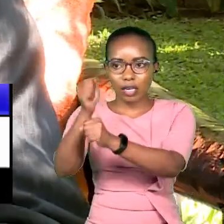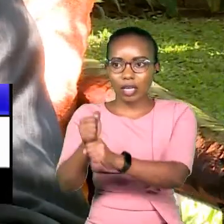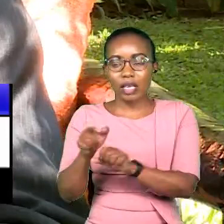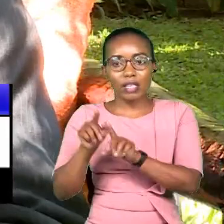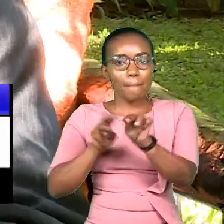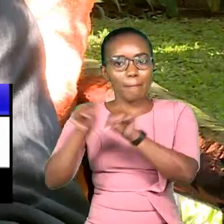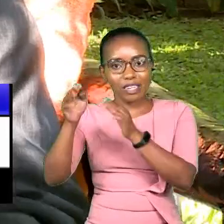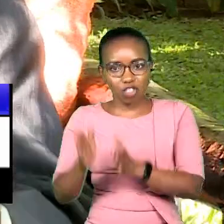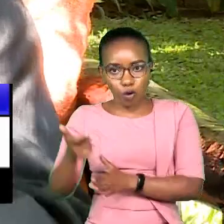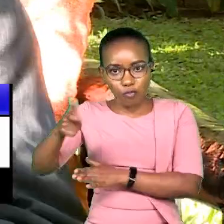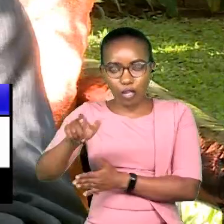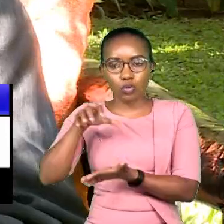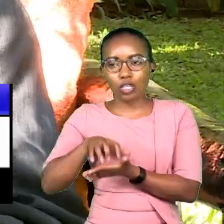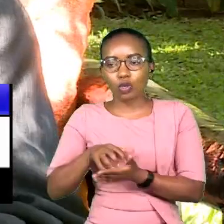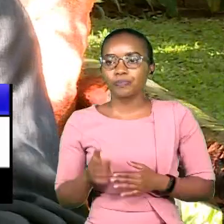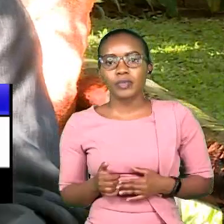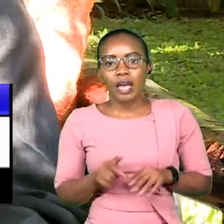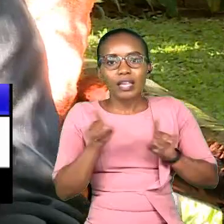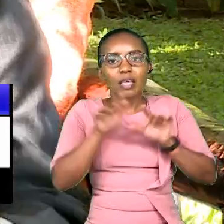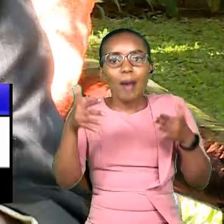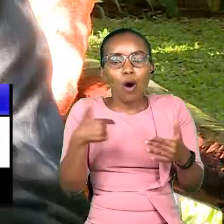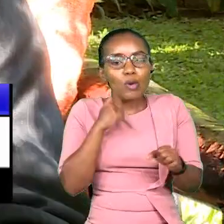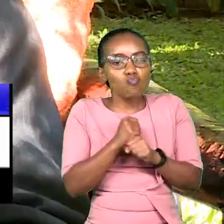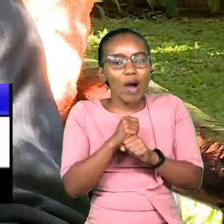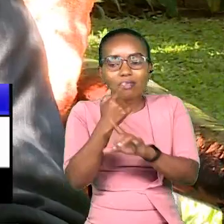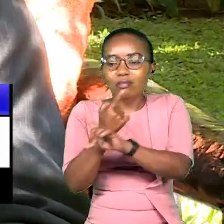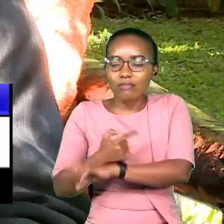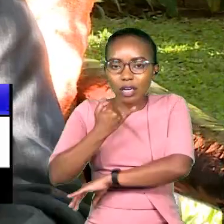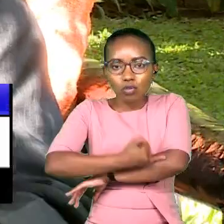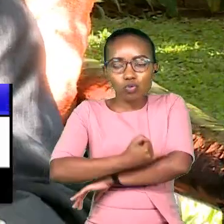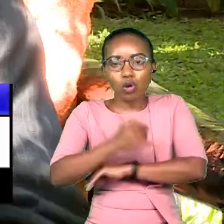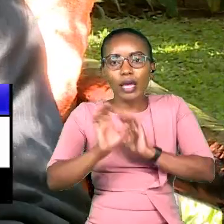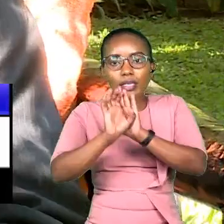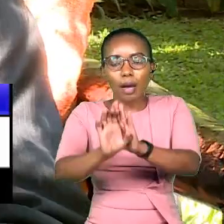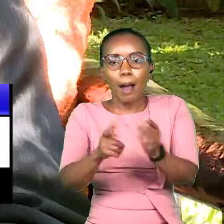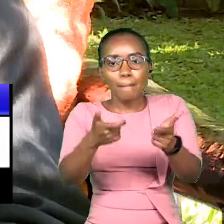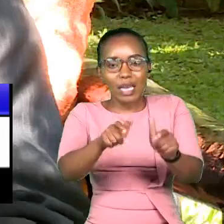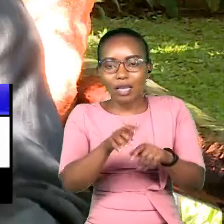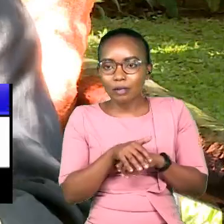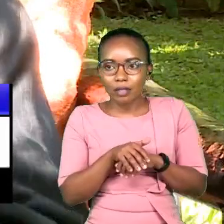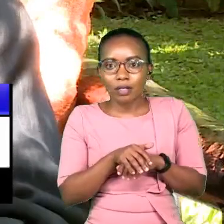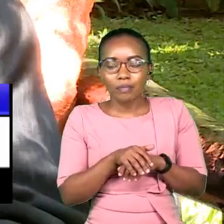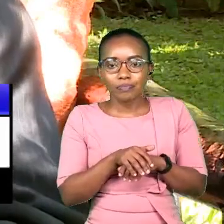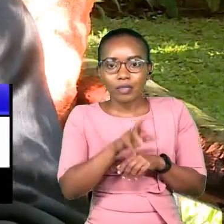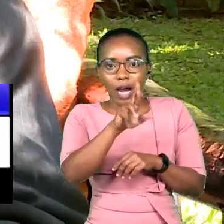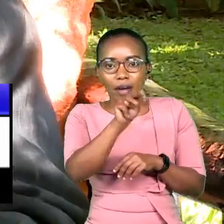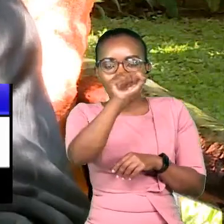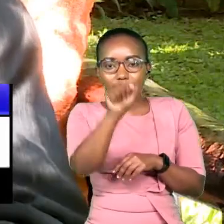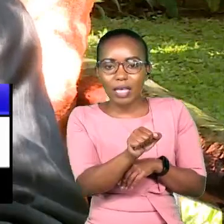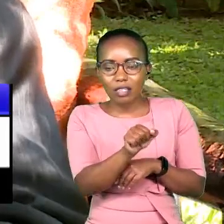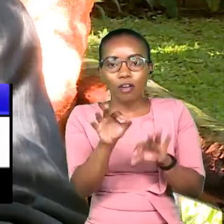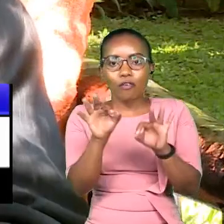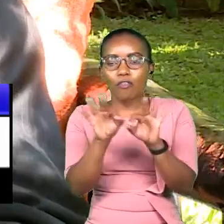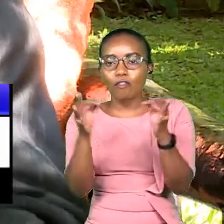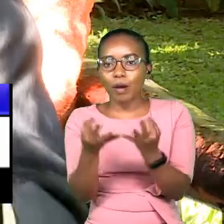manager of it? How is it that I've worked with different institutions, including, media houses like Royal Media,